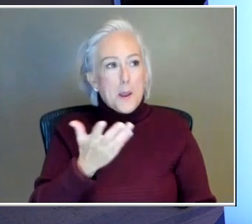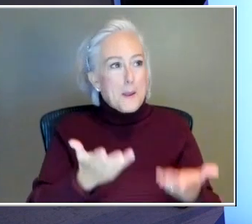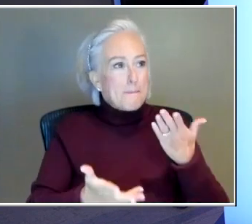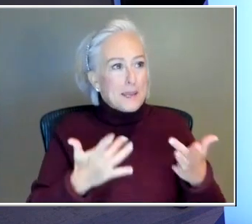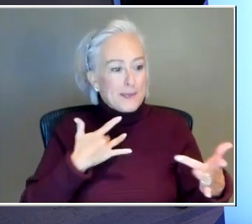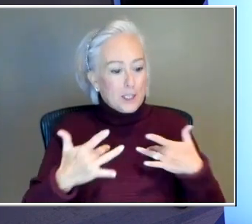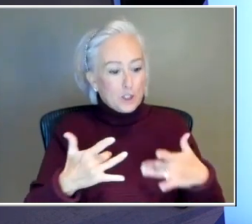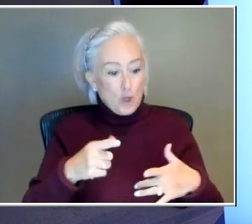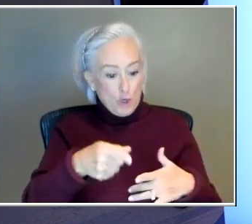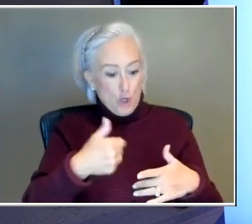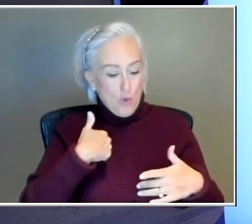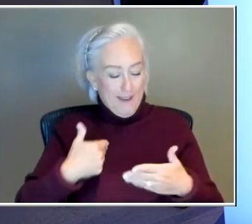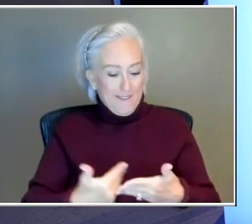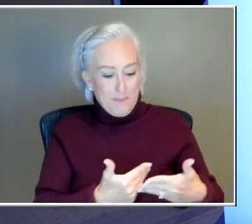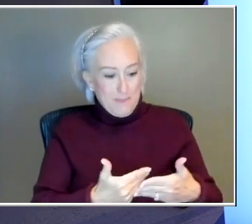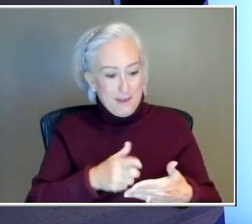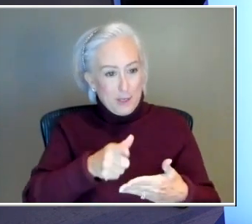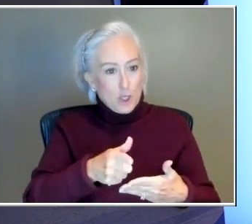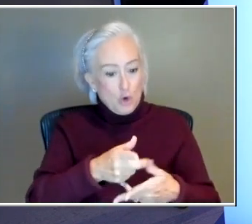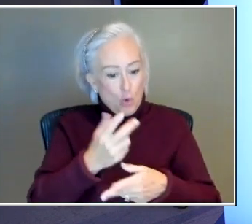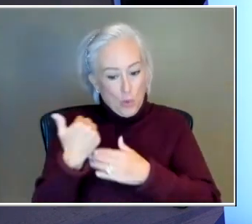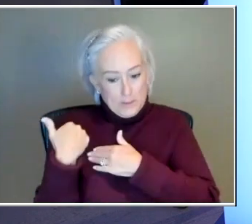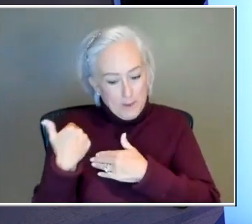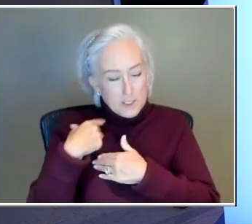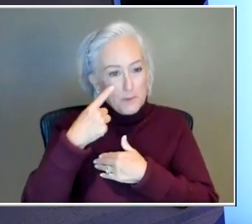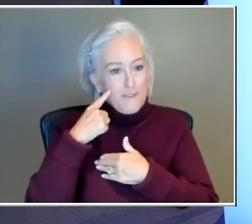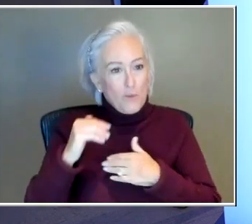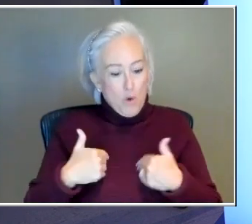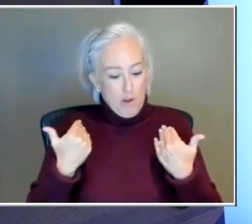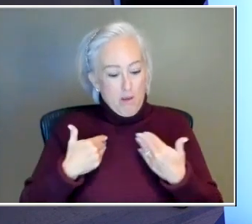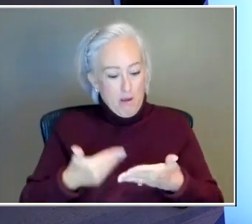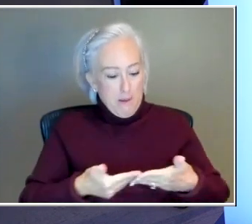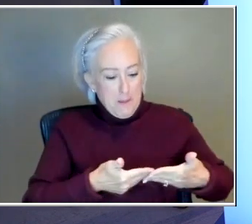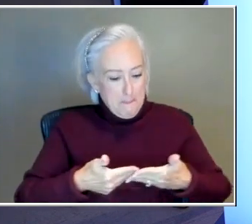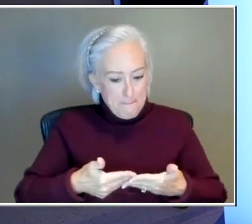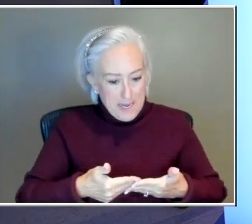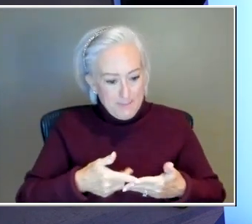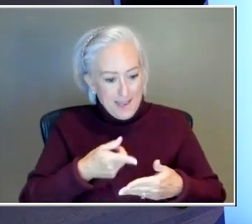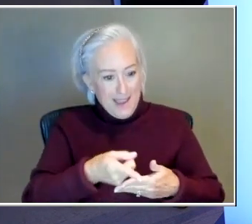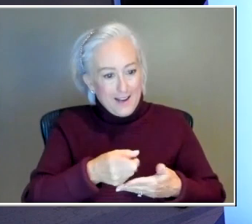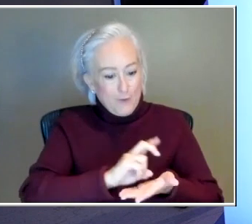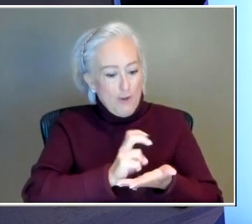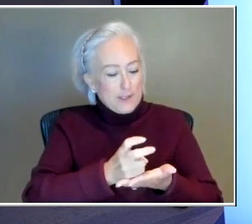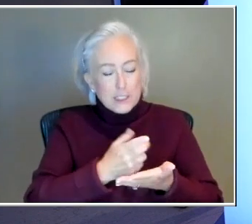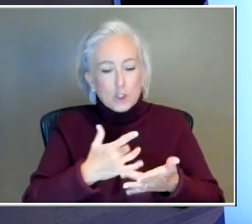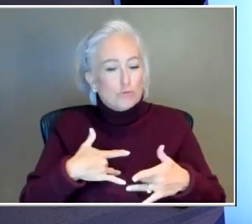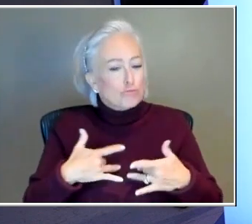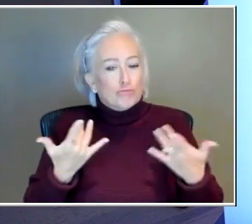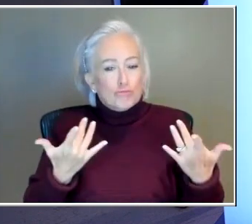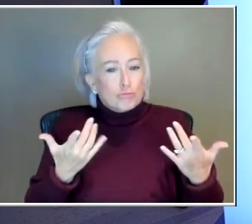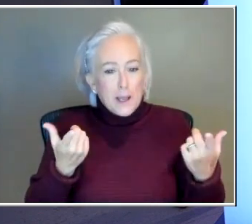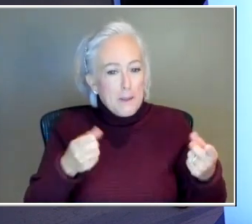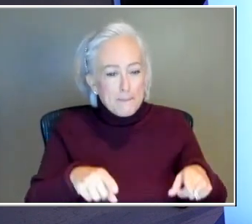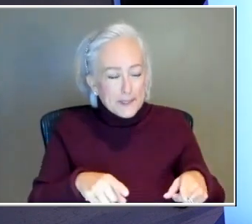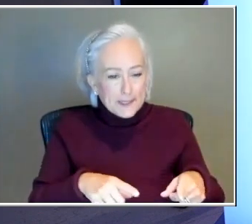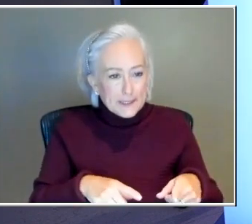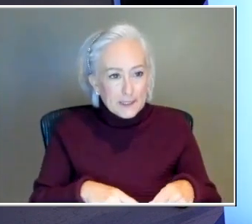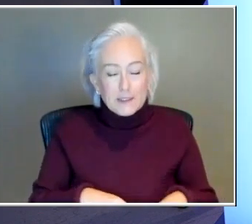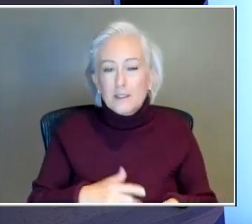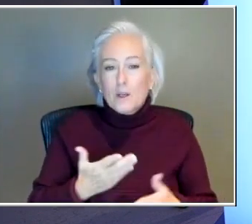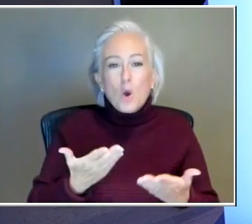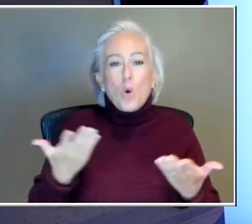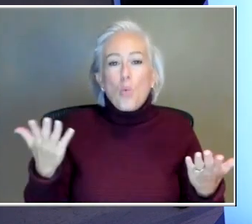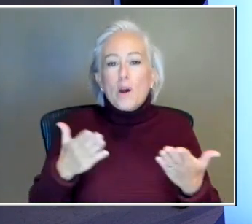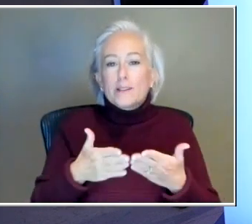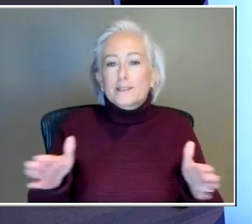you're responsible for a young child. You're at home. I mean, you go into a seizure, you have a young child. Tell us a little bit about what those long overall concerns are. Well, I'll be curious